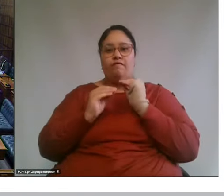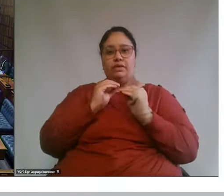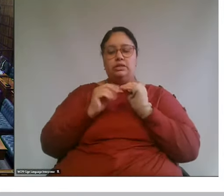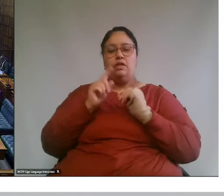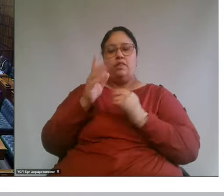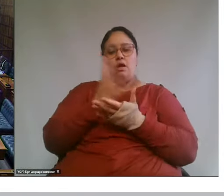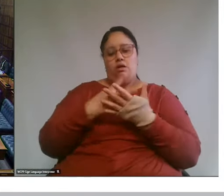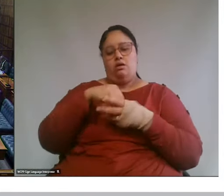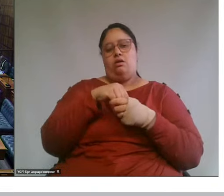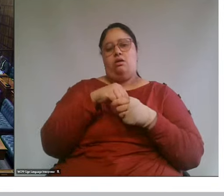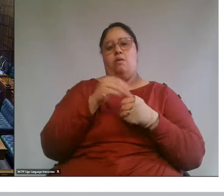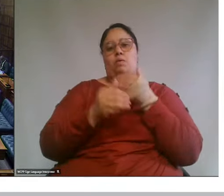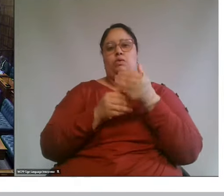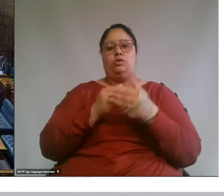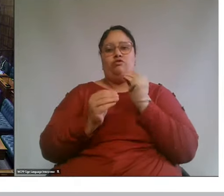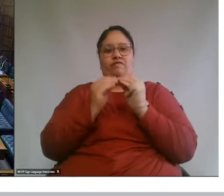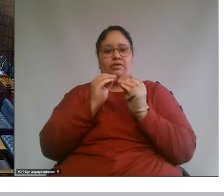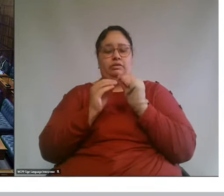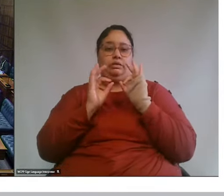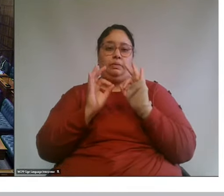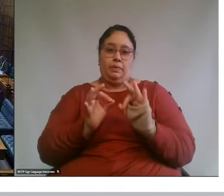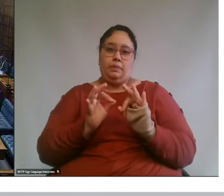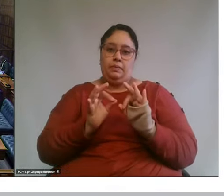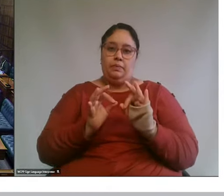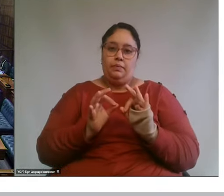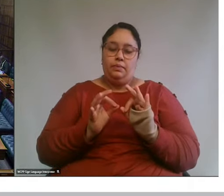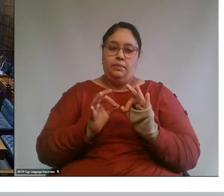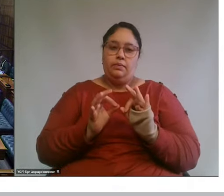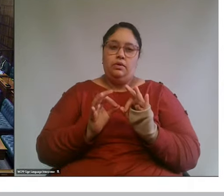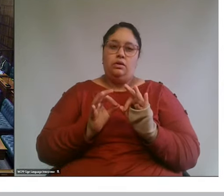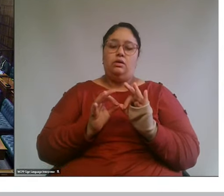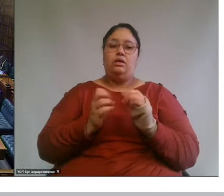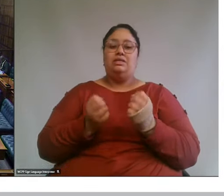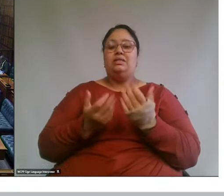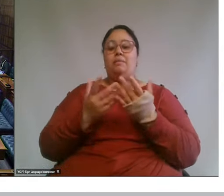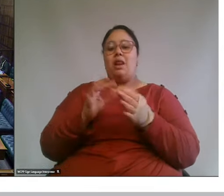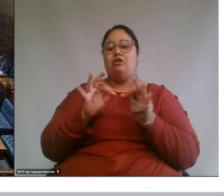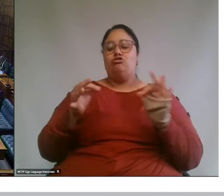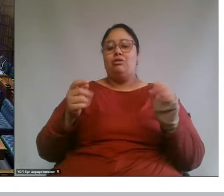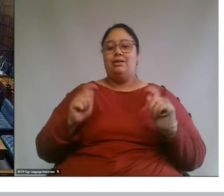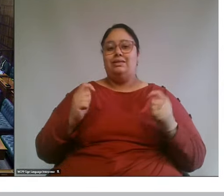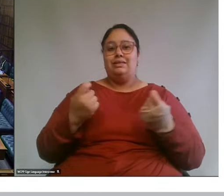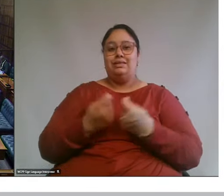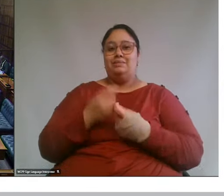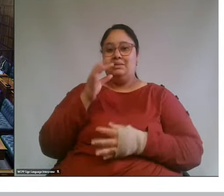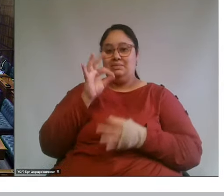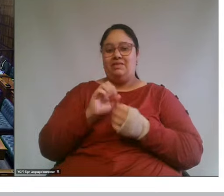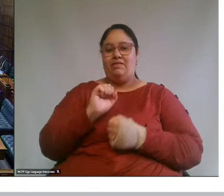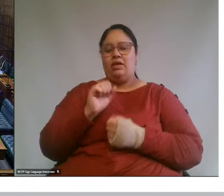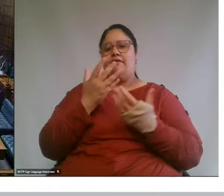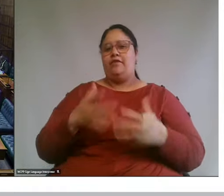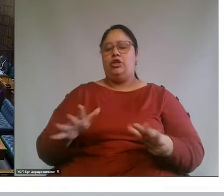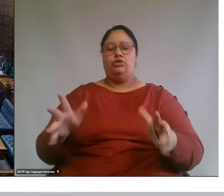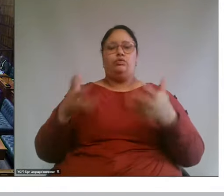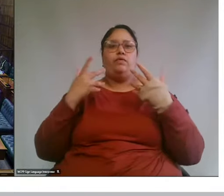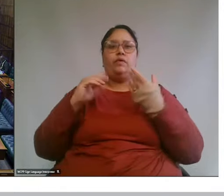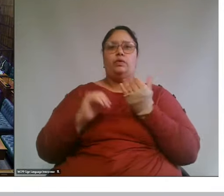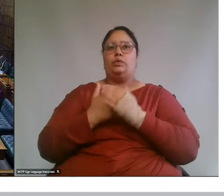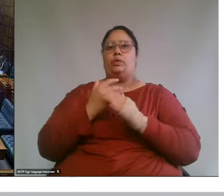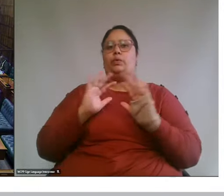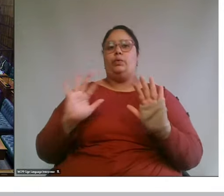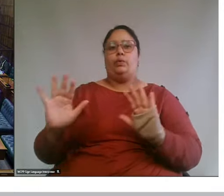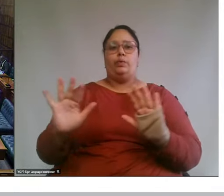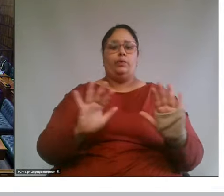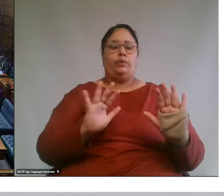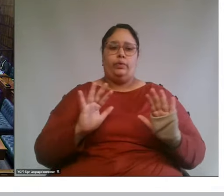part of the process of fixing it um the the the supply chain team in particular has been completely refreshed